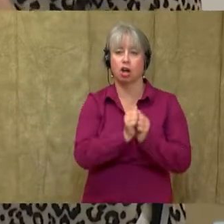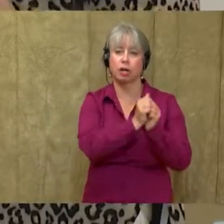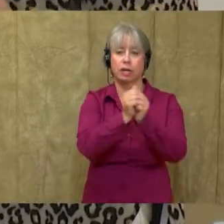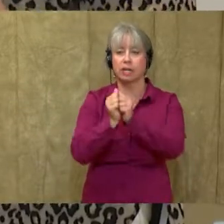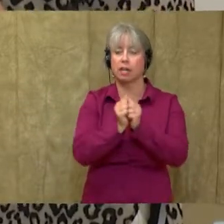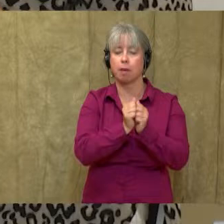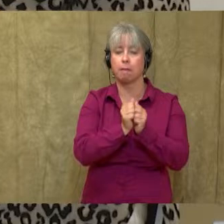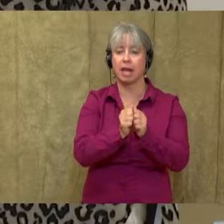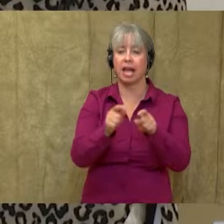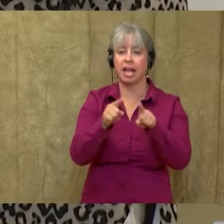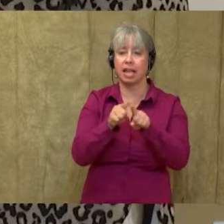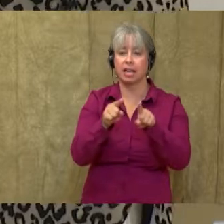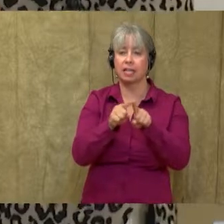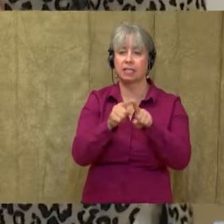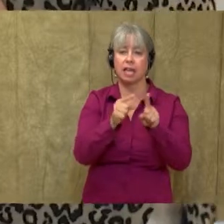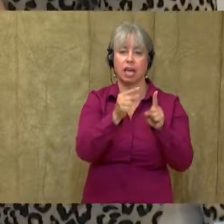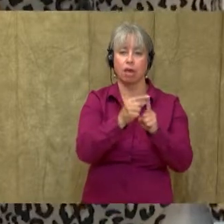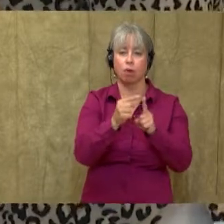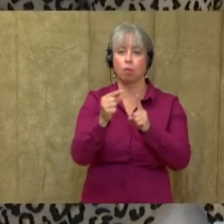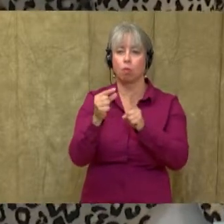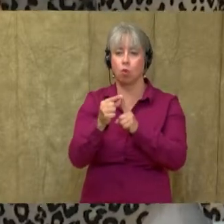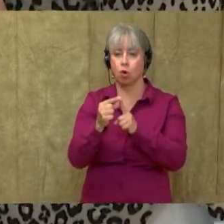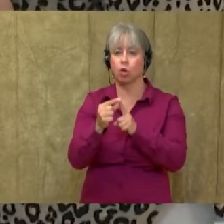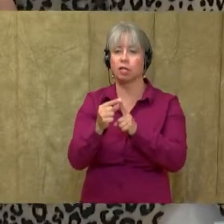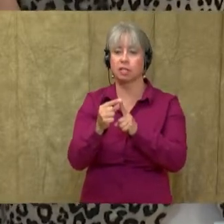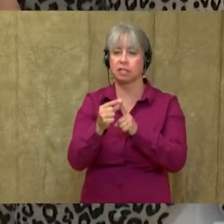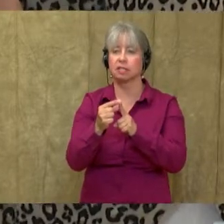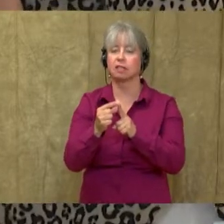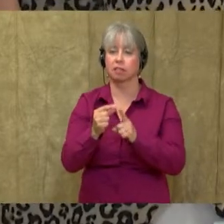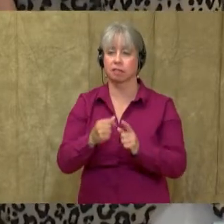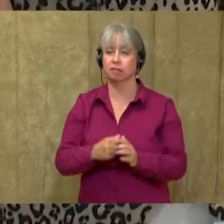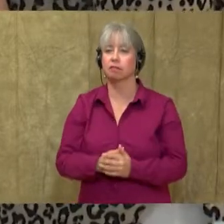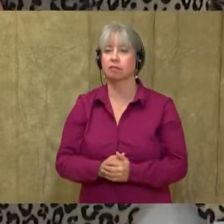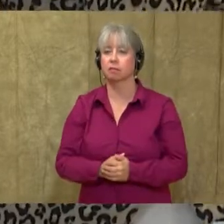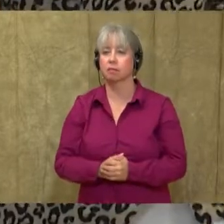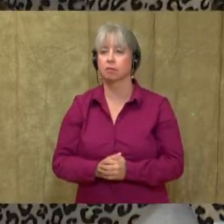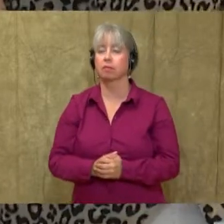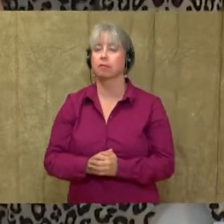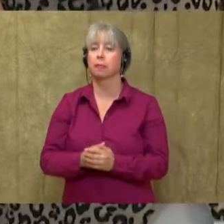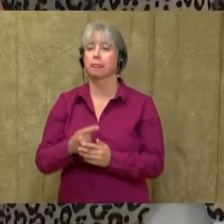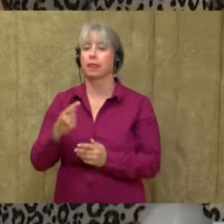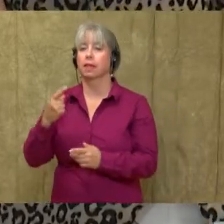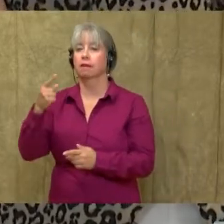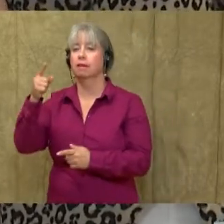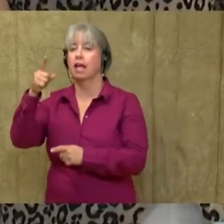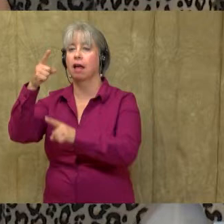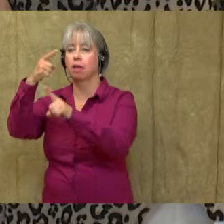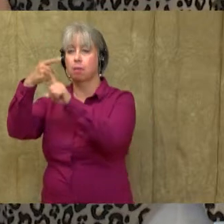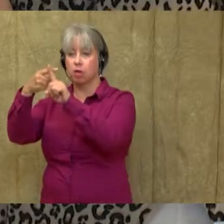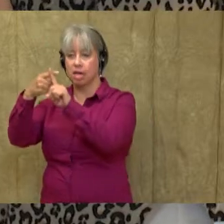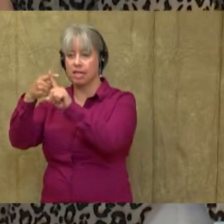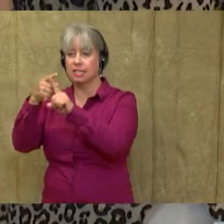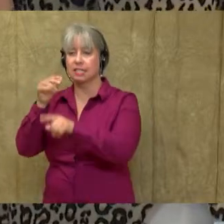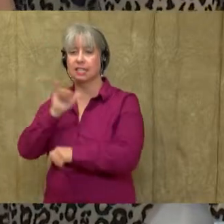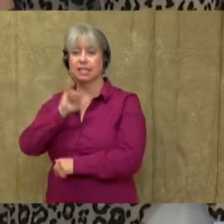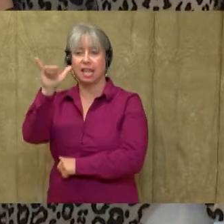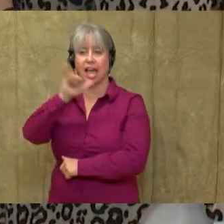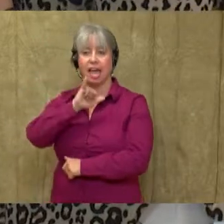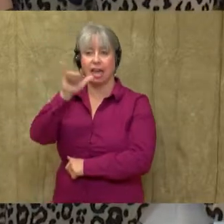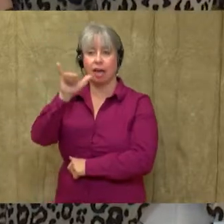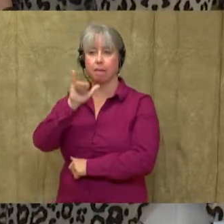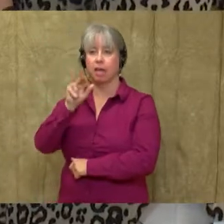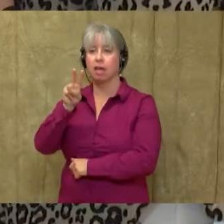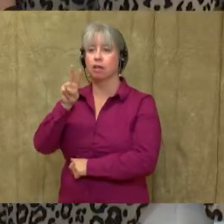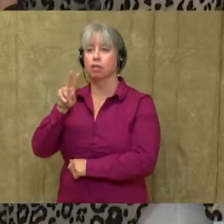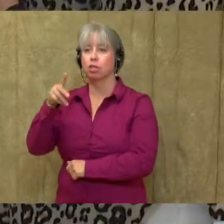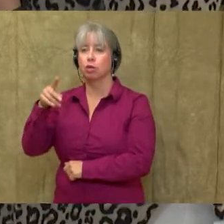those, r squared times r is r cubed. Okay, plus, I'm going to do it the same happens over here. 2